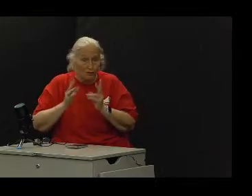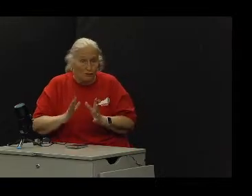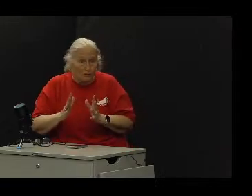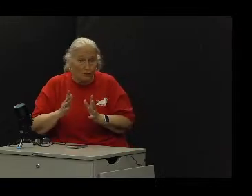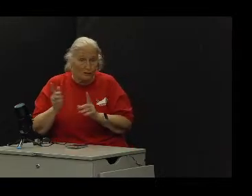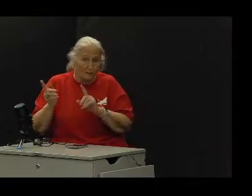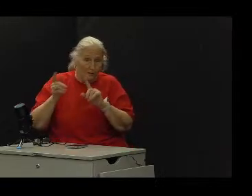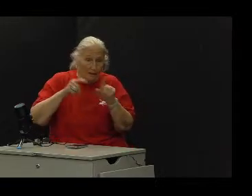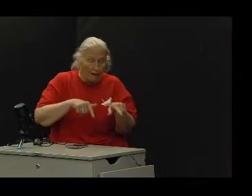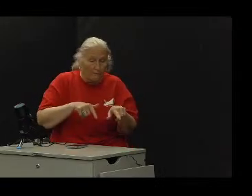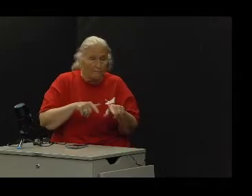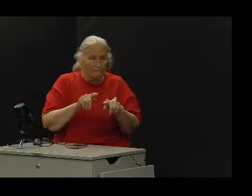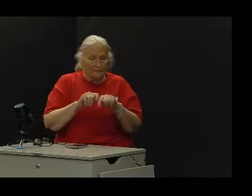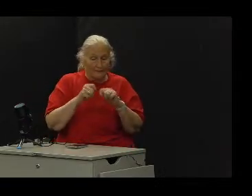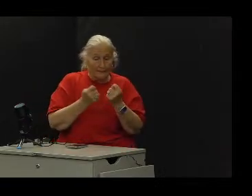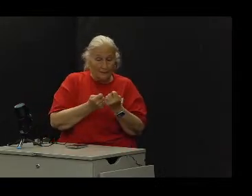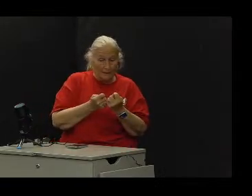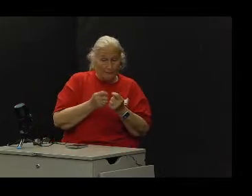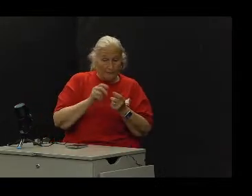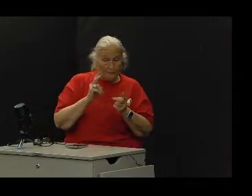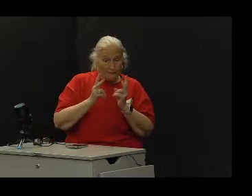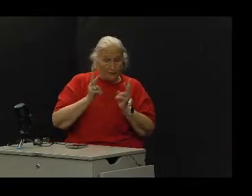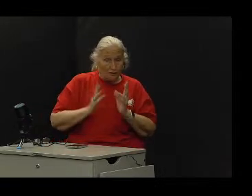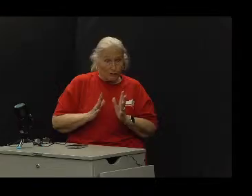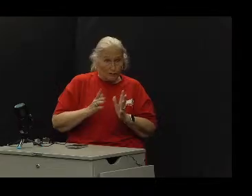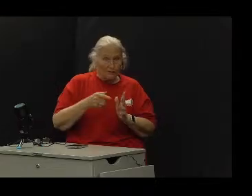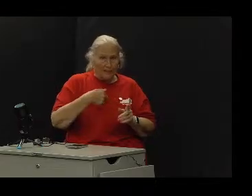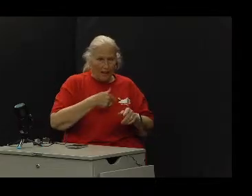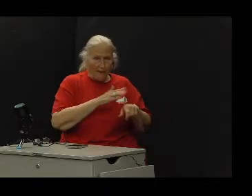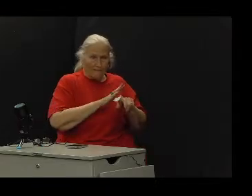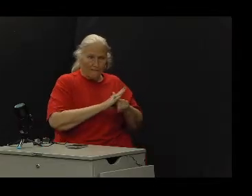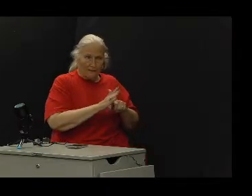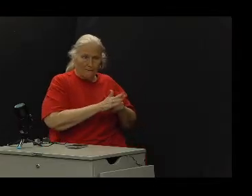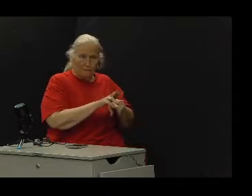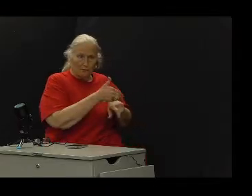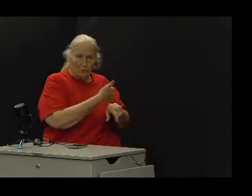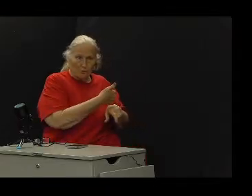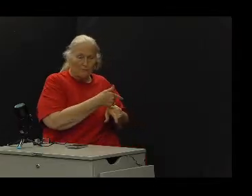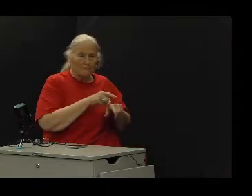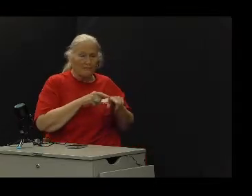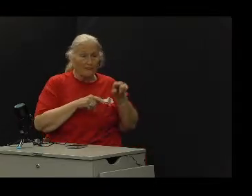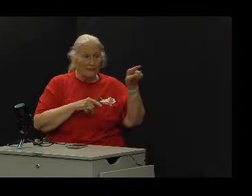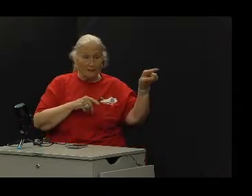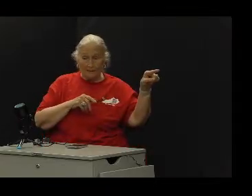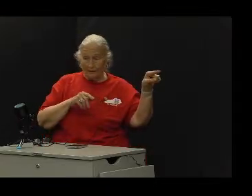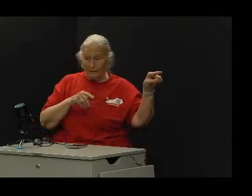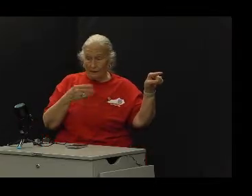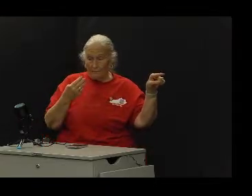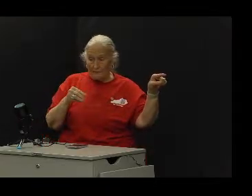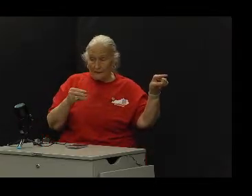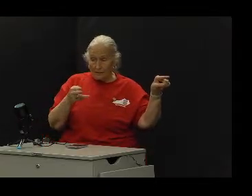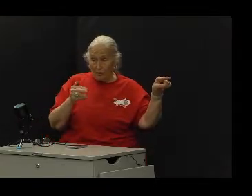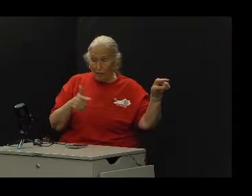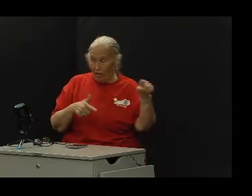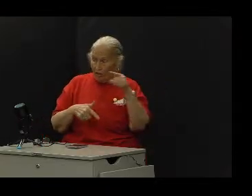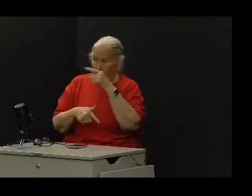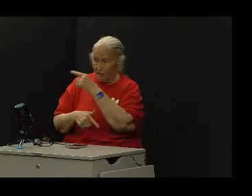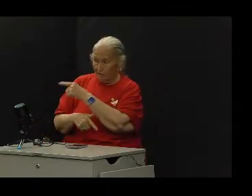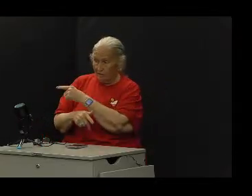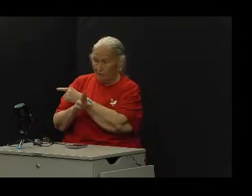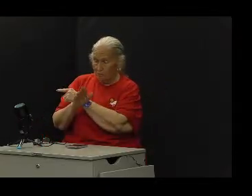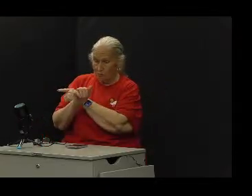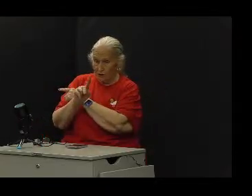Plus, it would be a benefit to all parents and visitors that were to come on campus. I believe we do have plenty of room to house